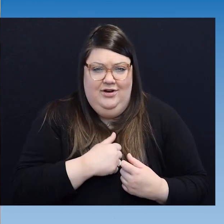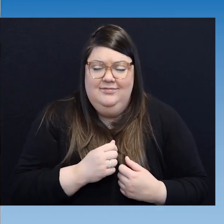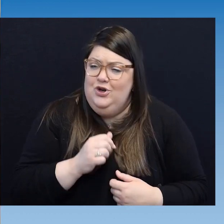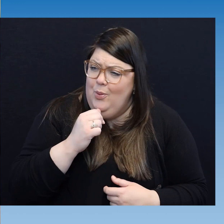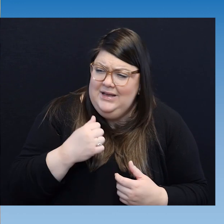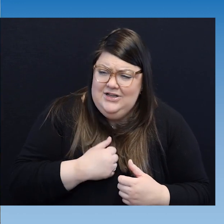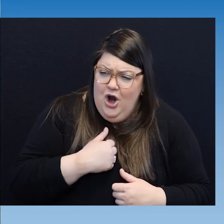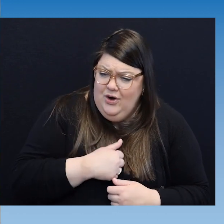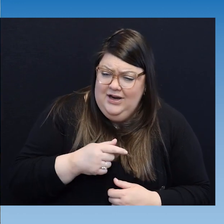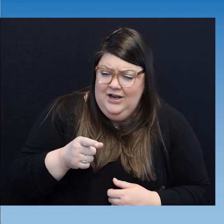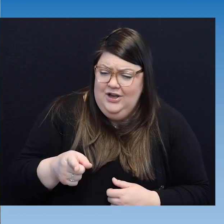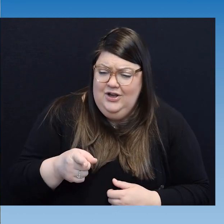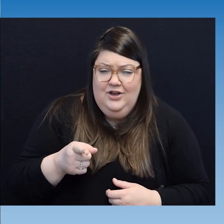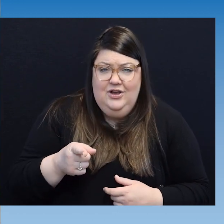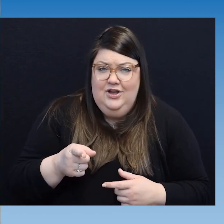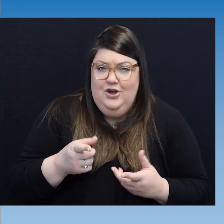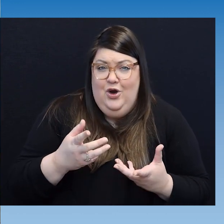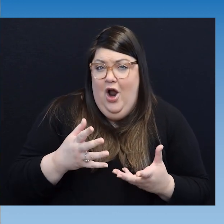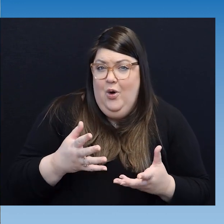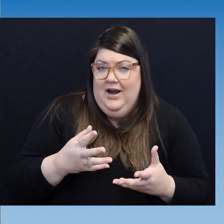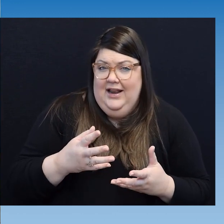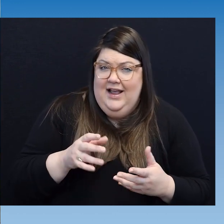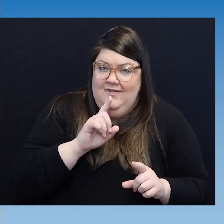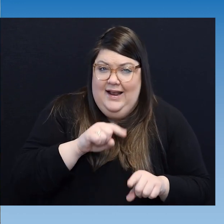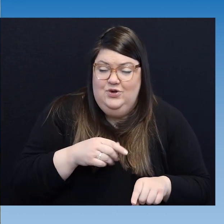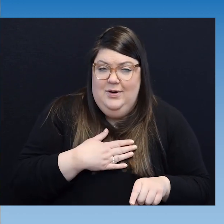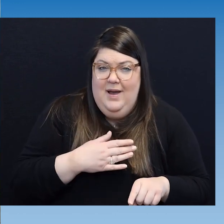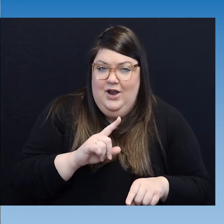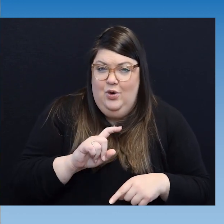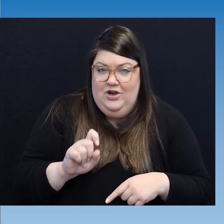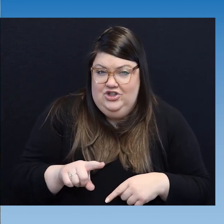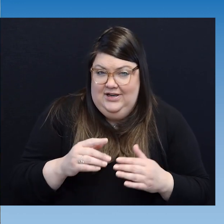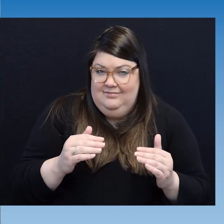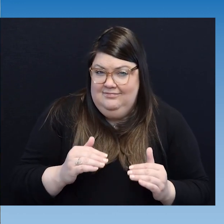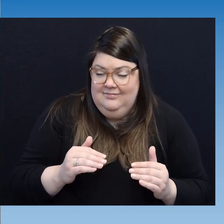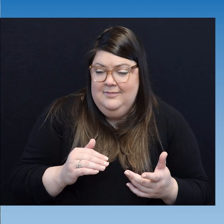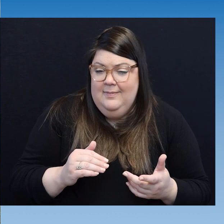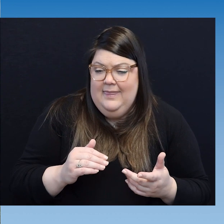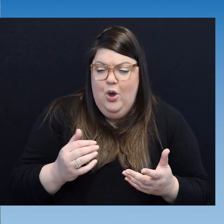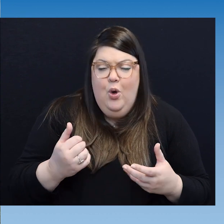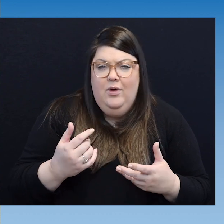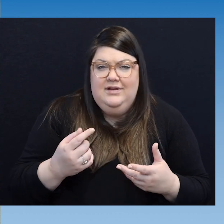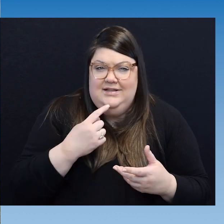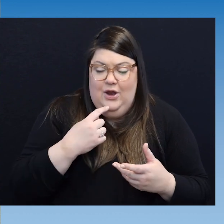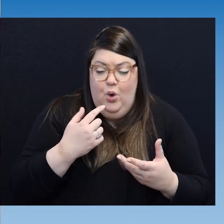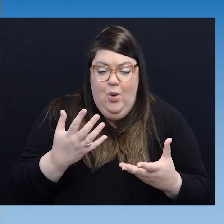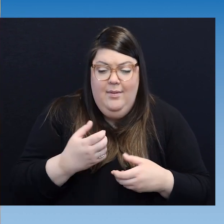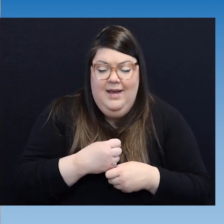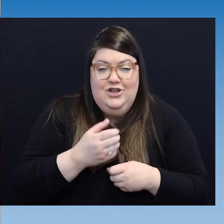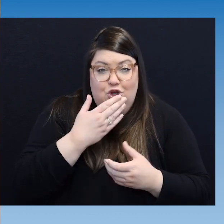sorry. You're both already answering my next question, which is, you know, what makes a good end of life